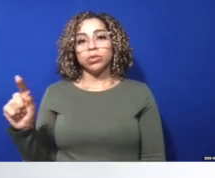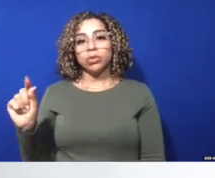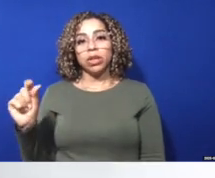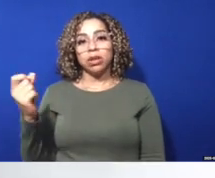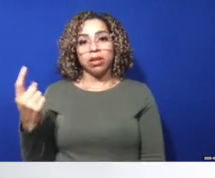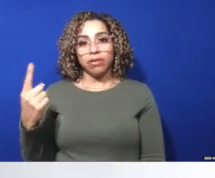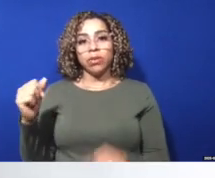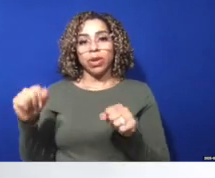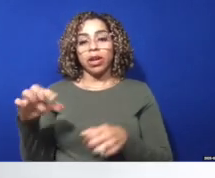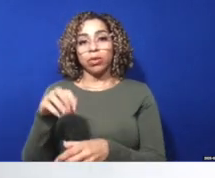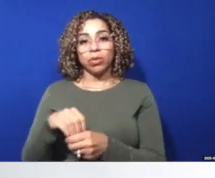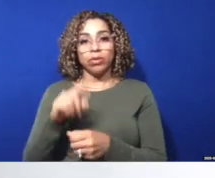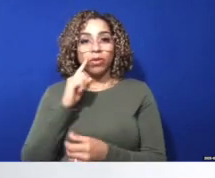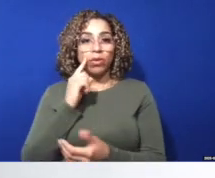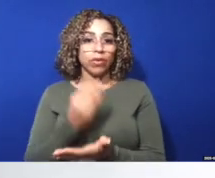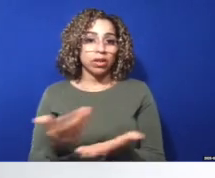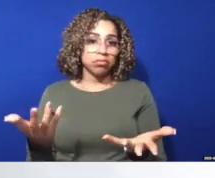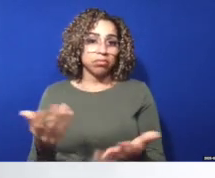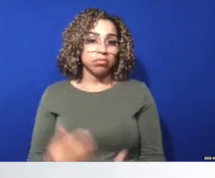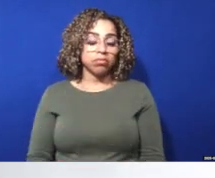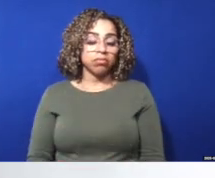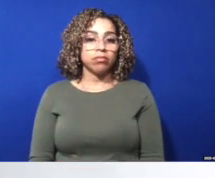to include in the funding.